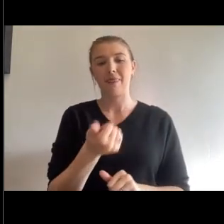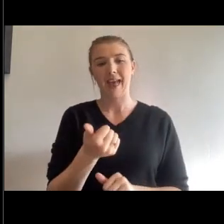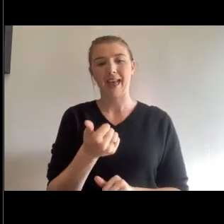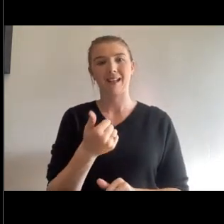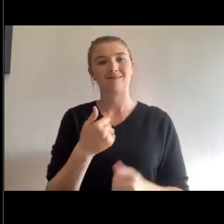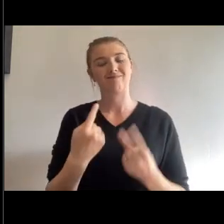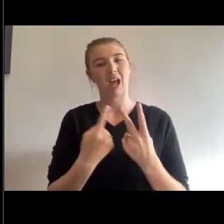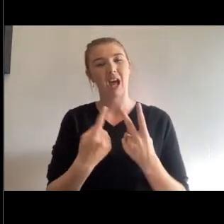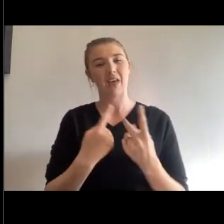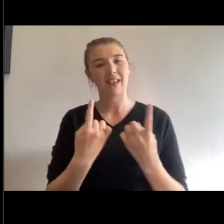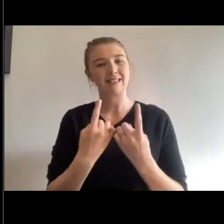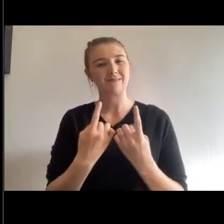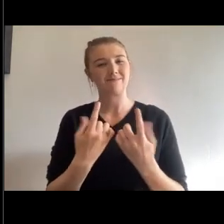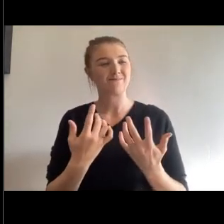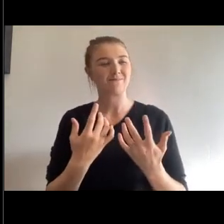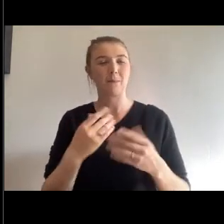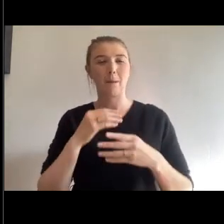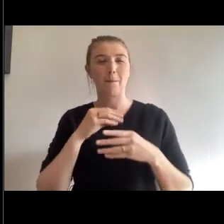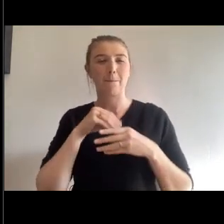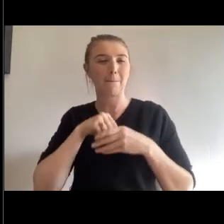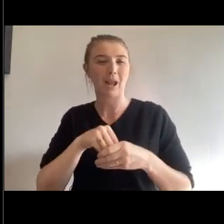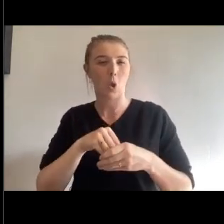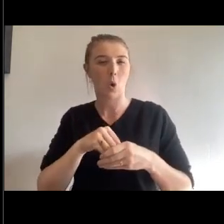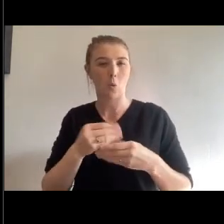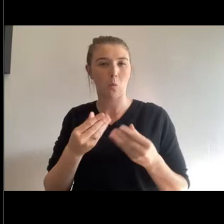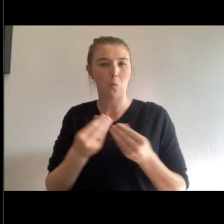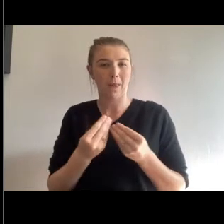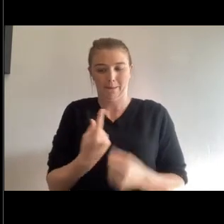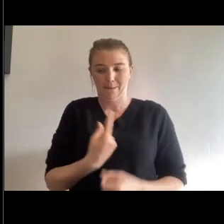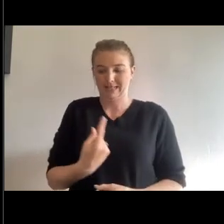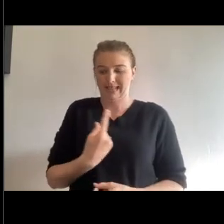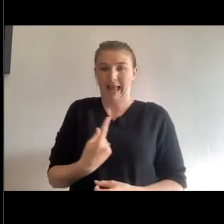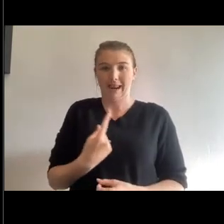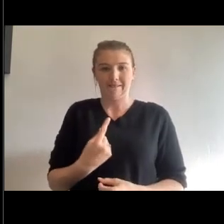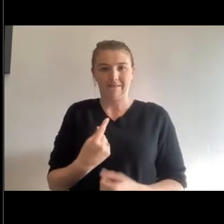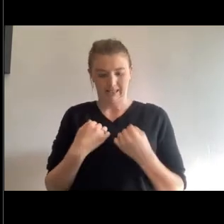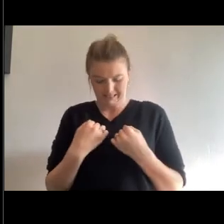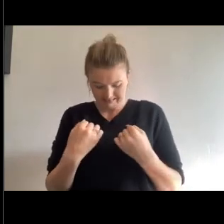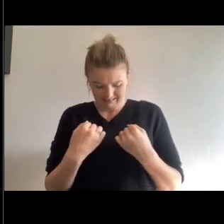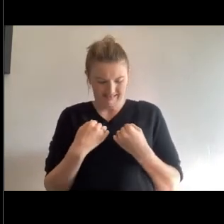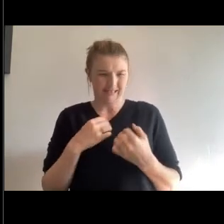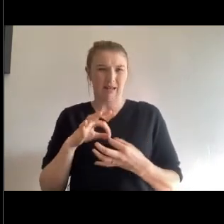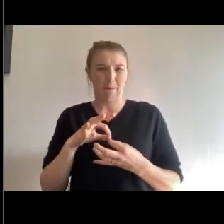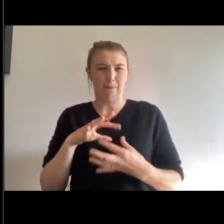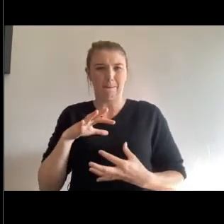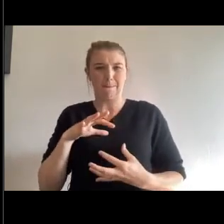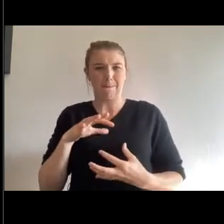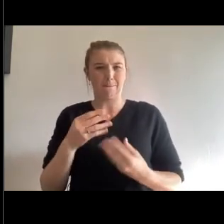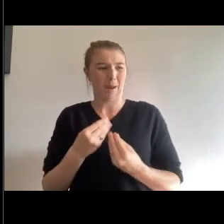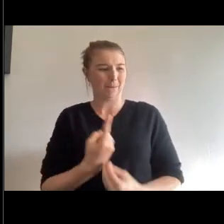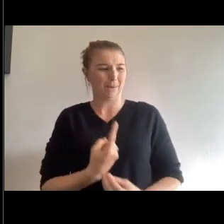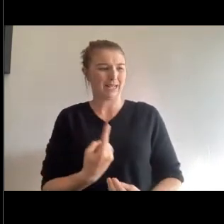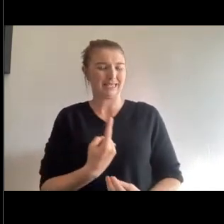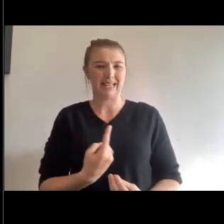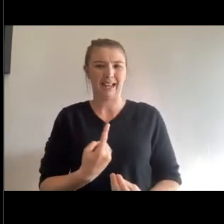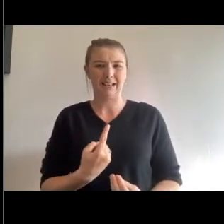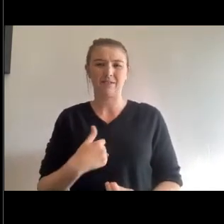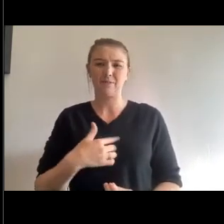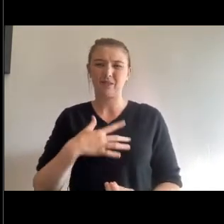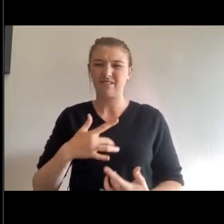to myself. I actually felt that I wasn't belonging to myself. I wanted to learn